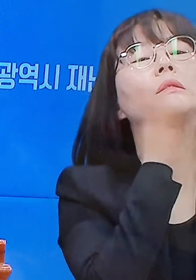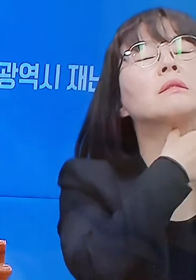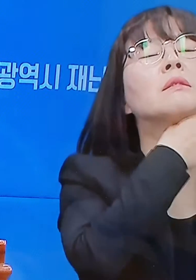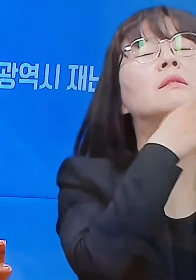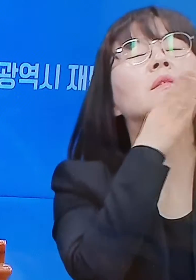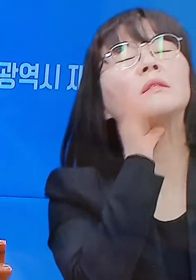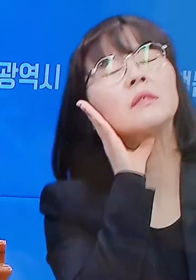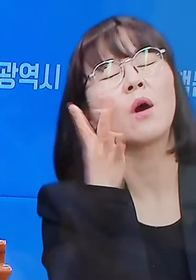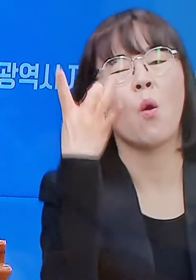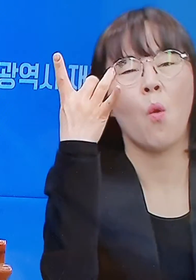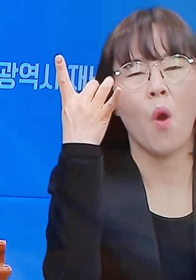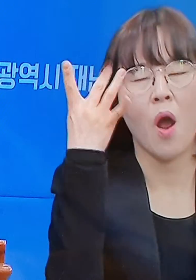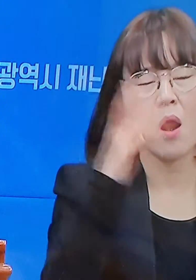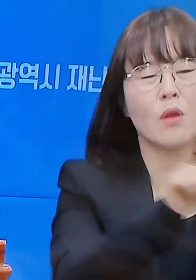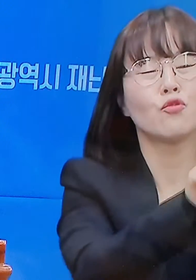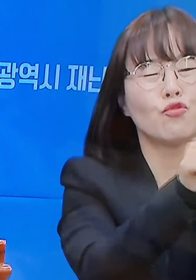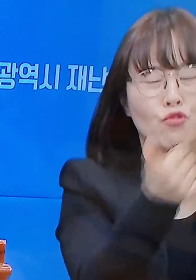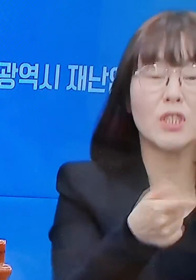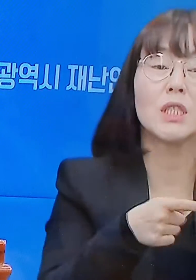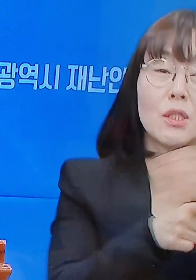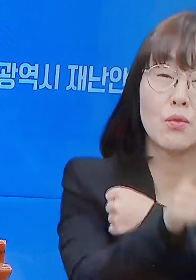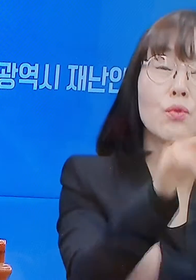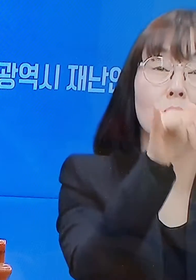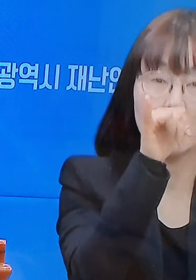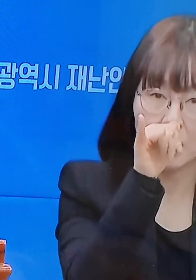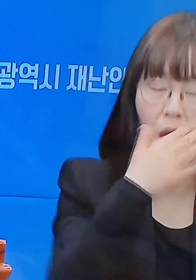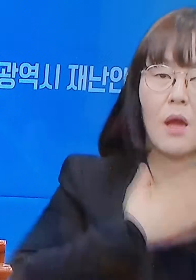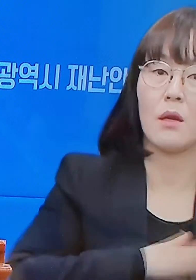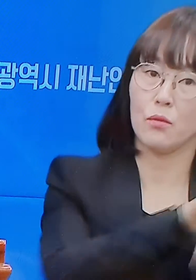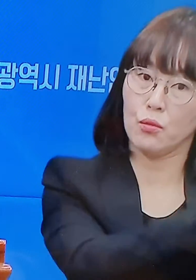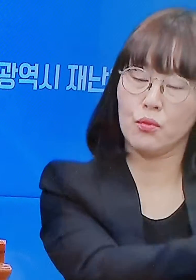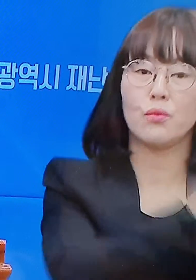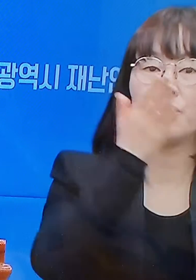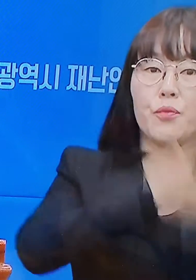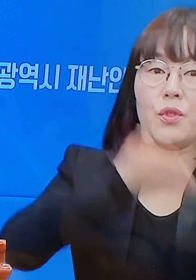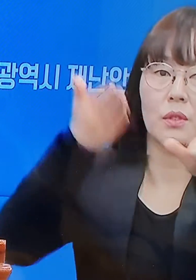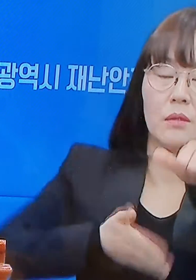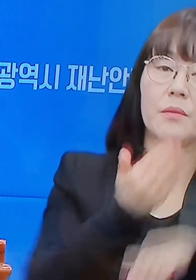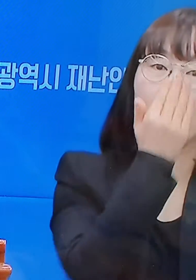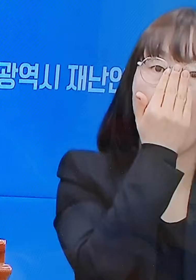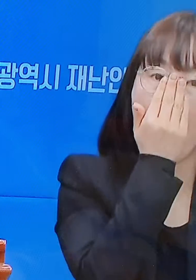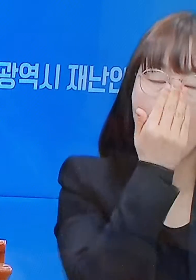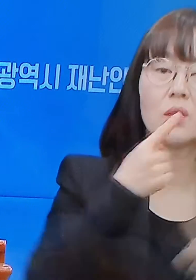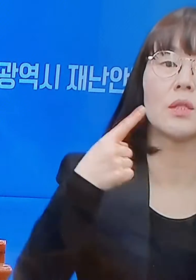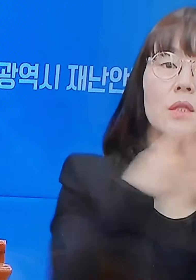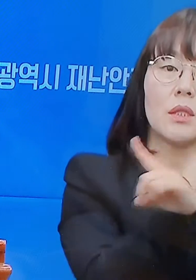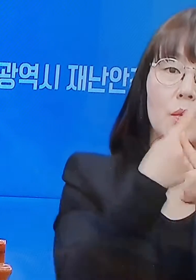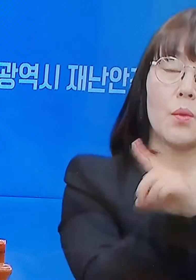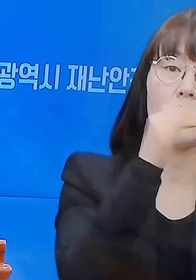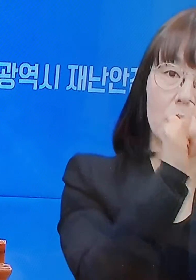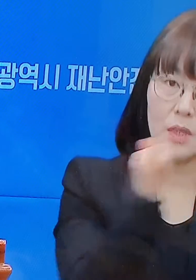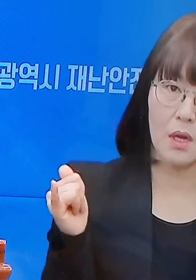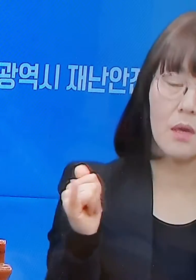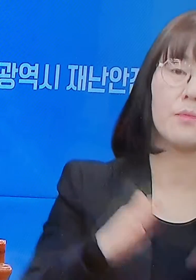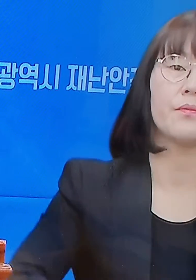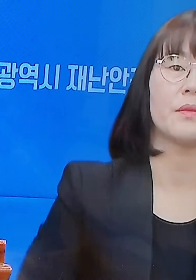Coronaviruses are very sensitive to hosts' body temperature, as we have mentioned.